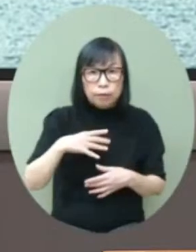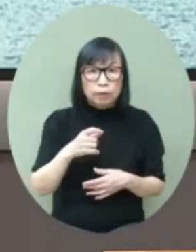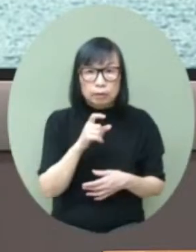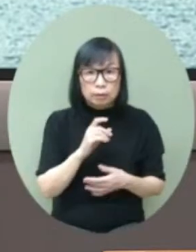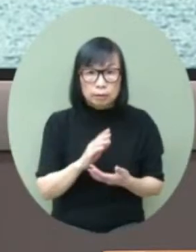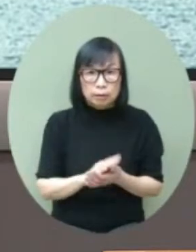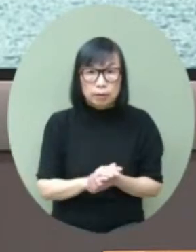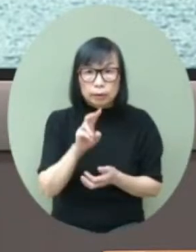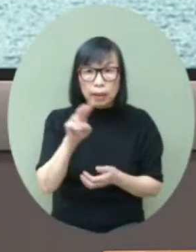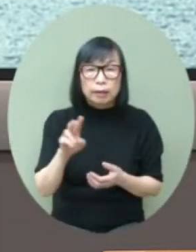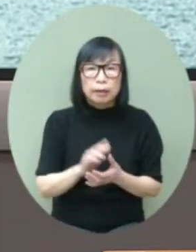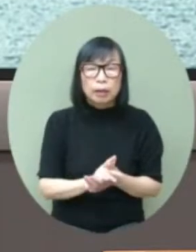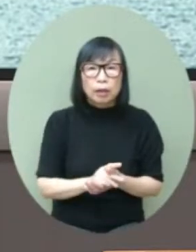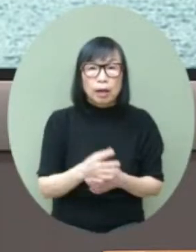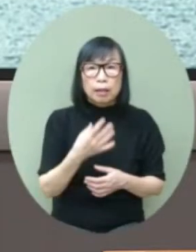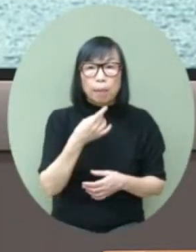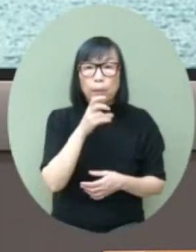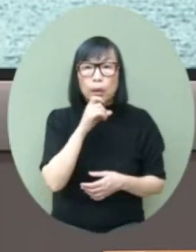involves,